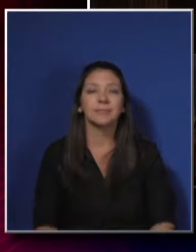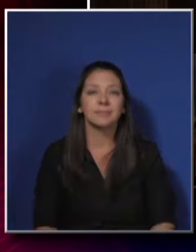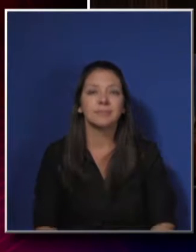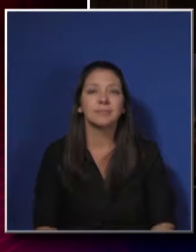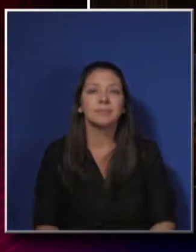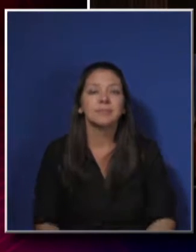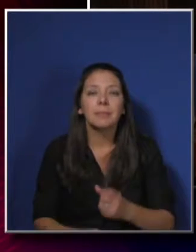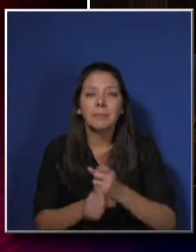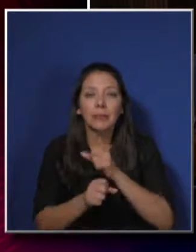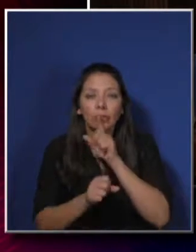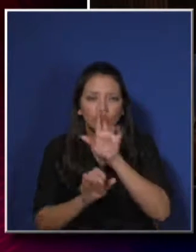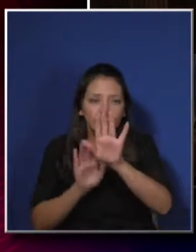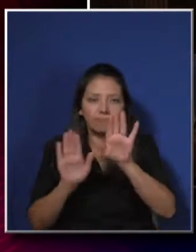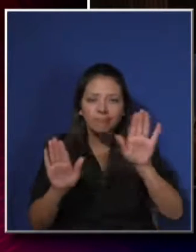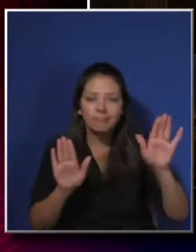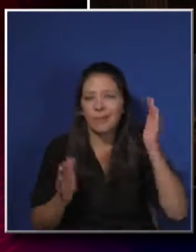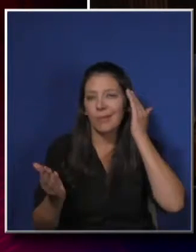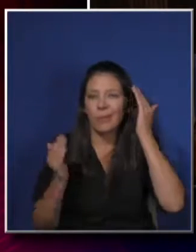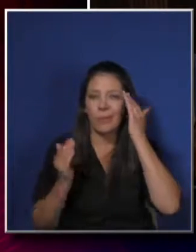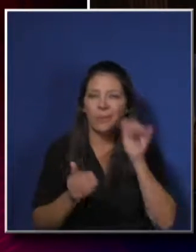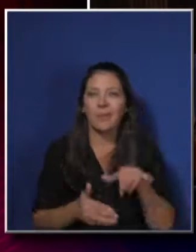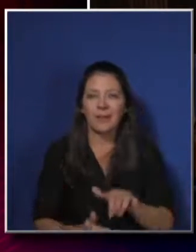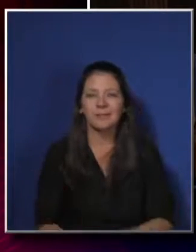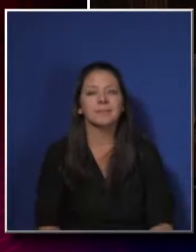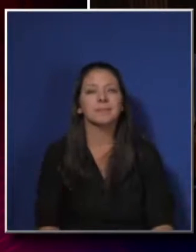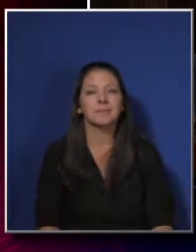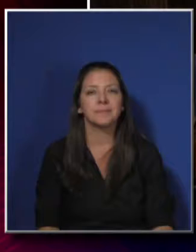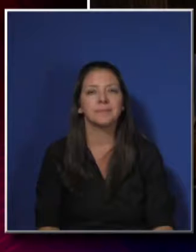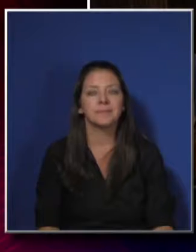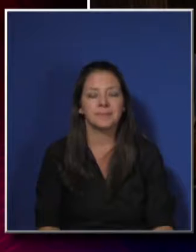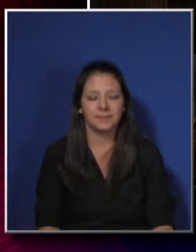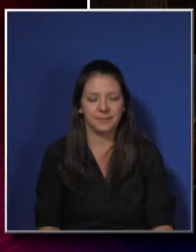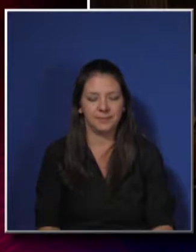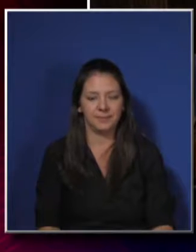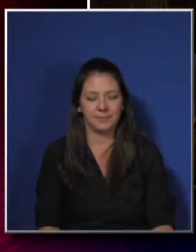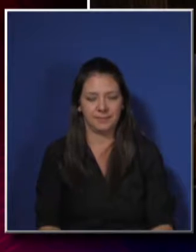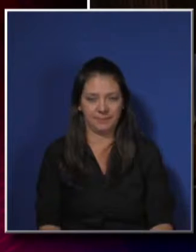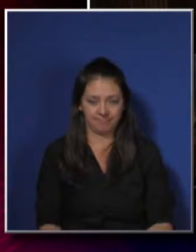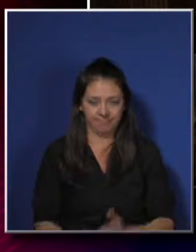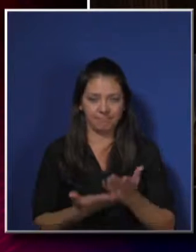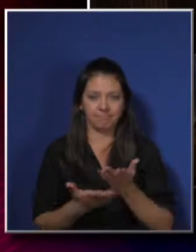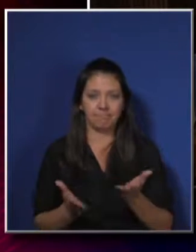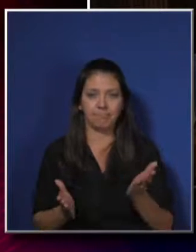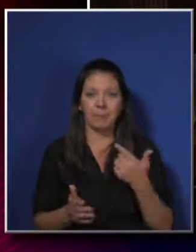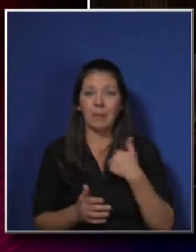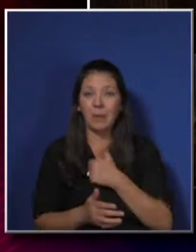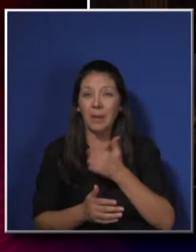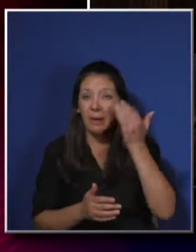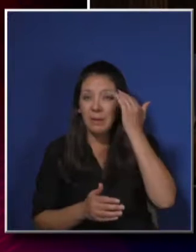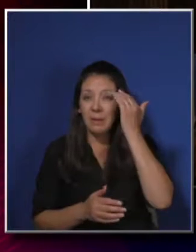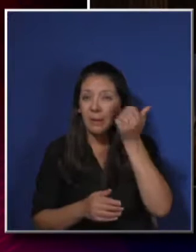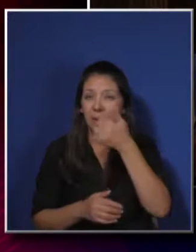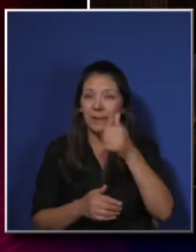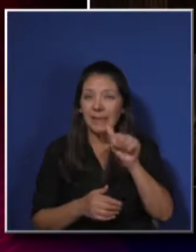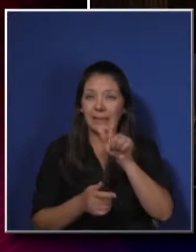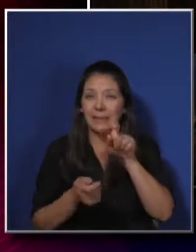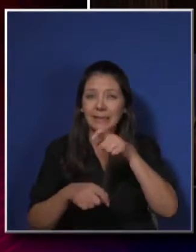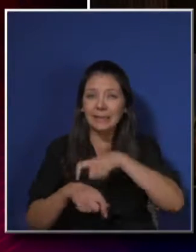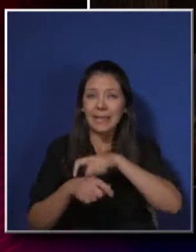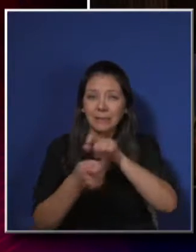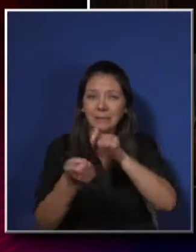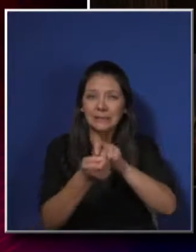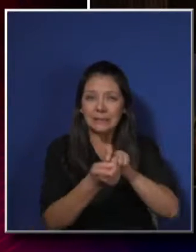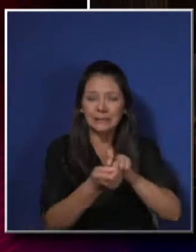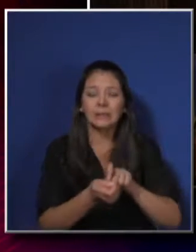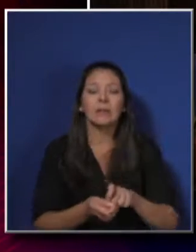Want to make sure people know that. That said, do we have any indication on timeline on that, or we haven't heard anything back? I have a question.